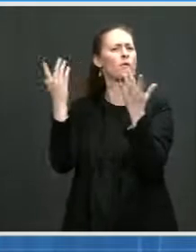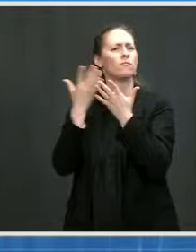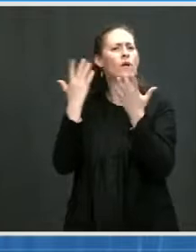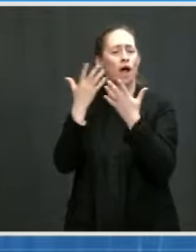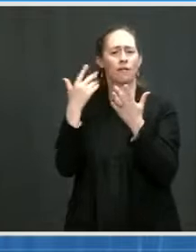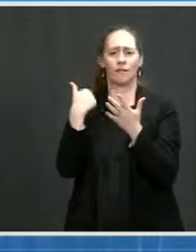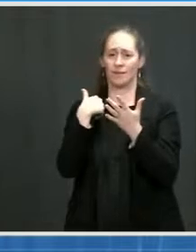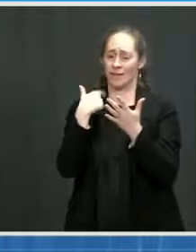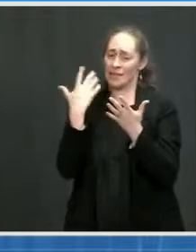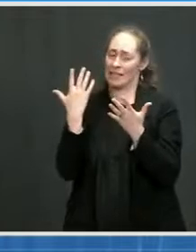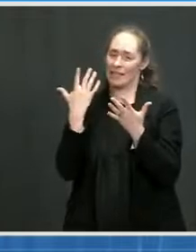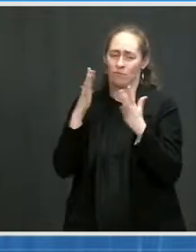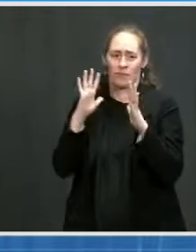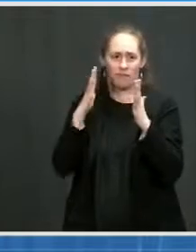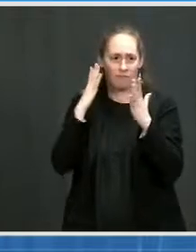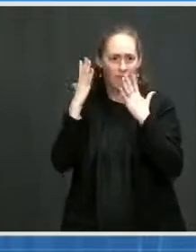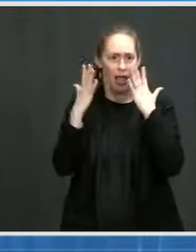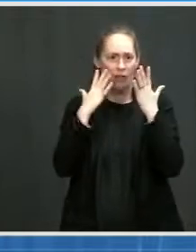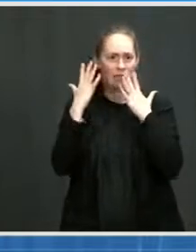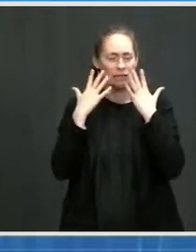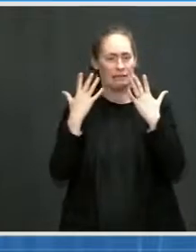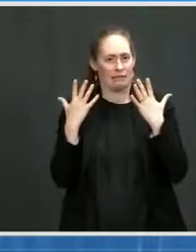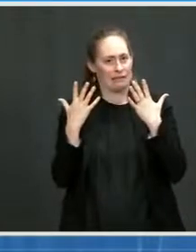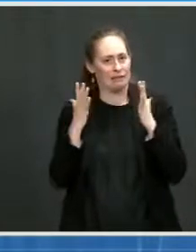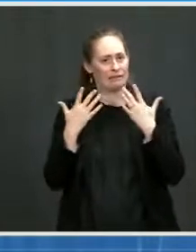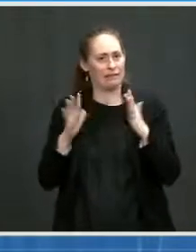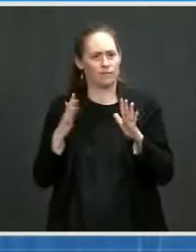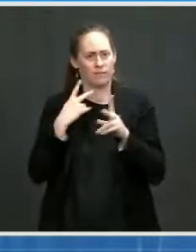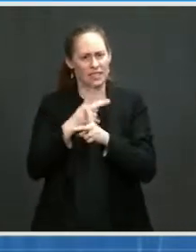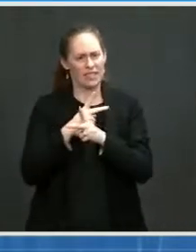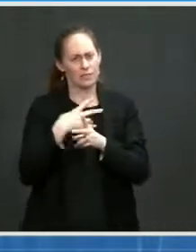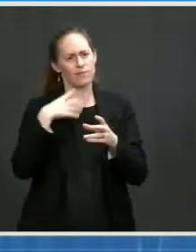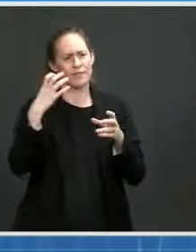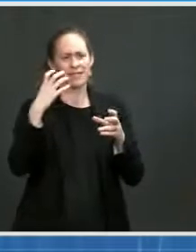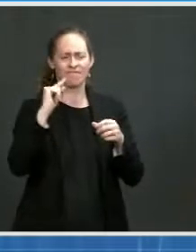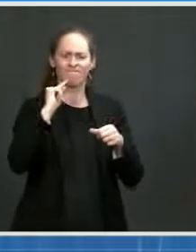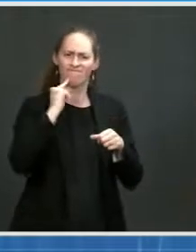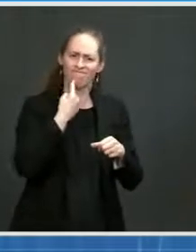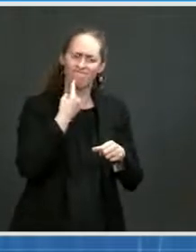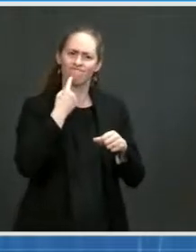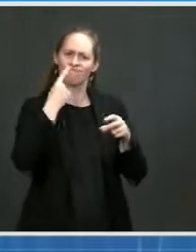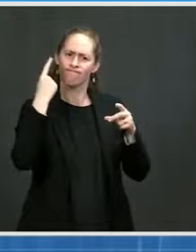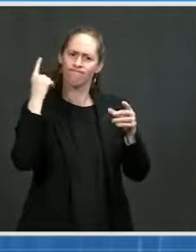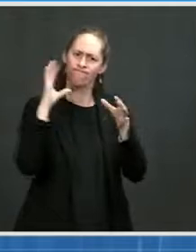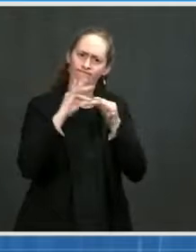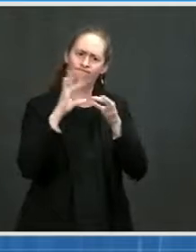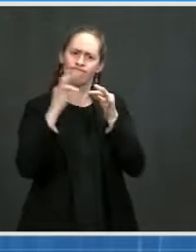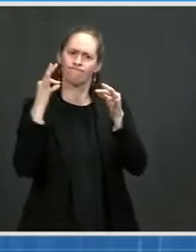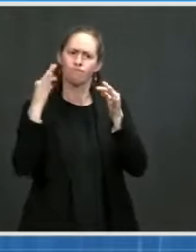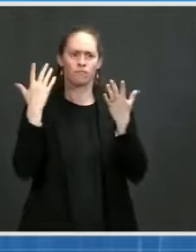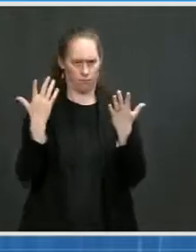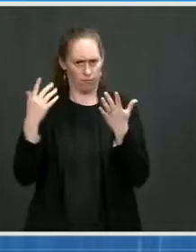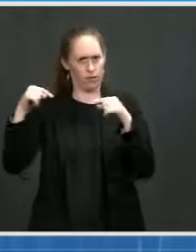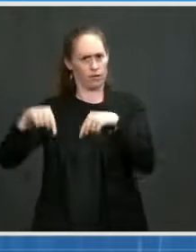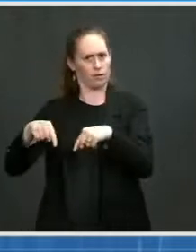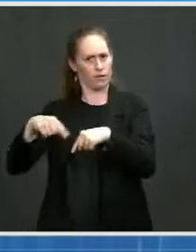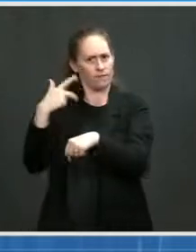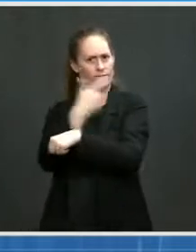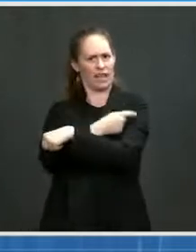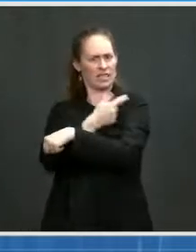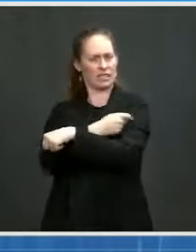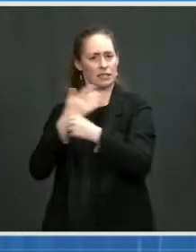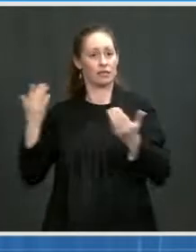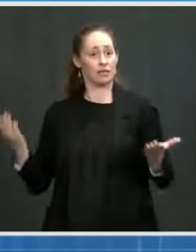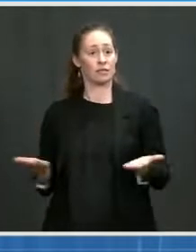will focus my remarks squarely on the serious business of the progress of vaccinating the country. So I begin by talking